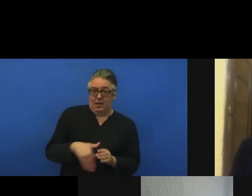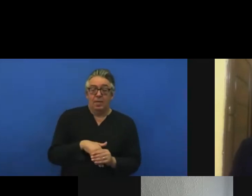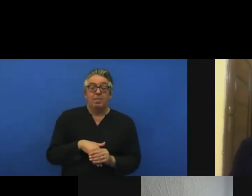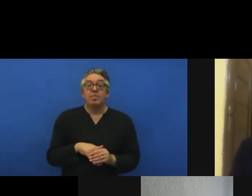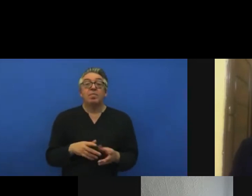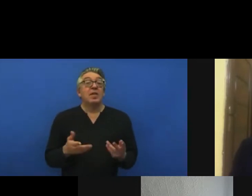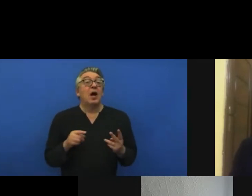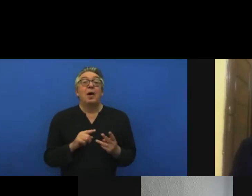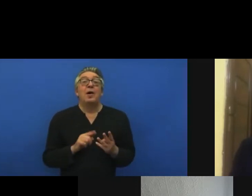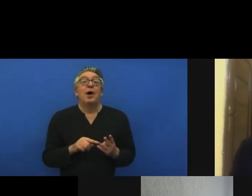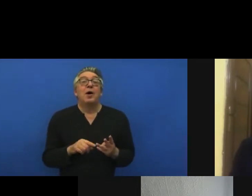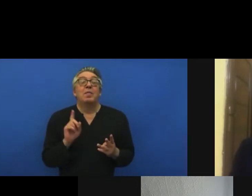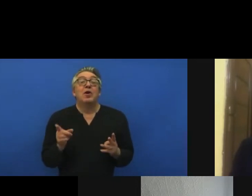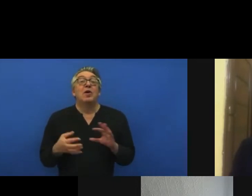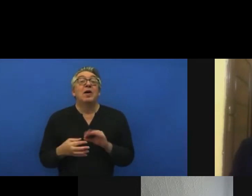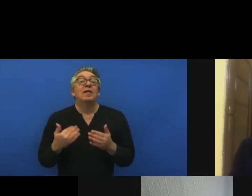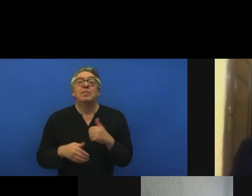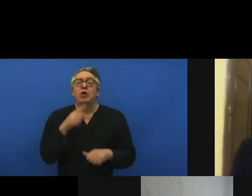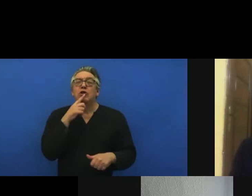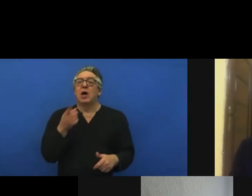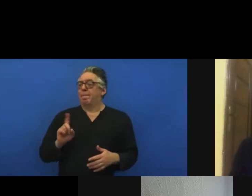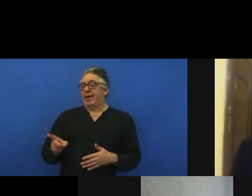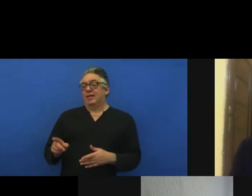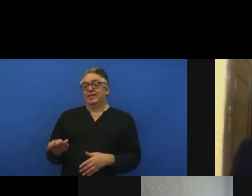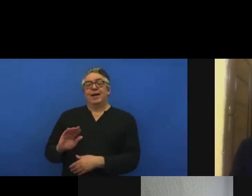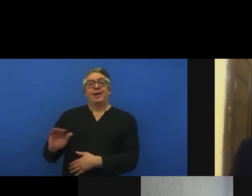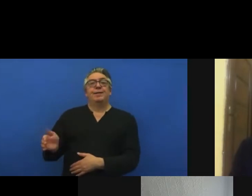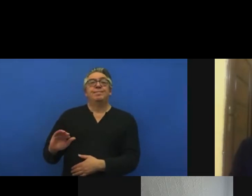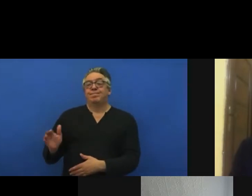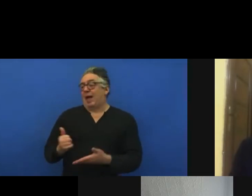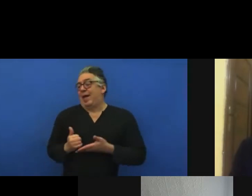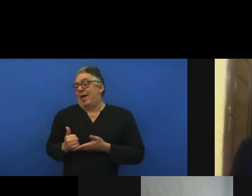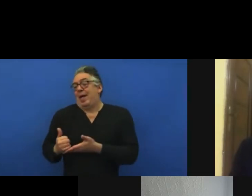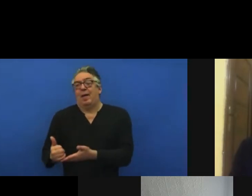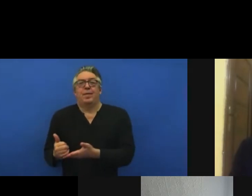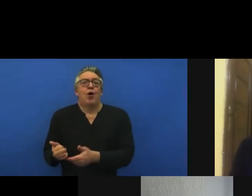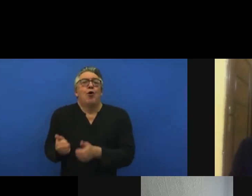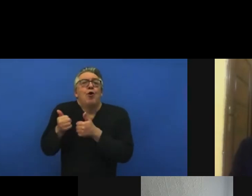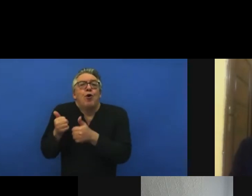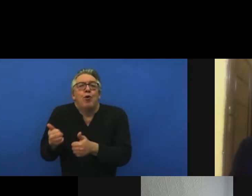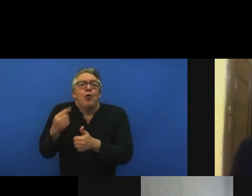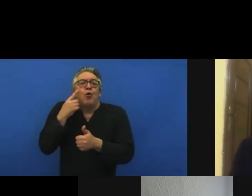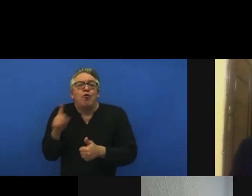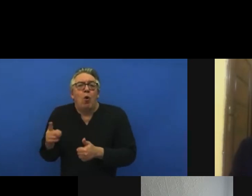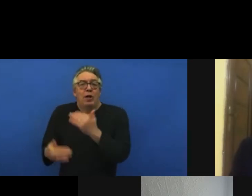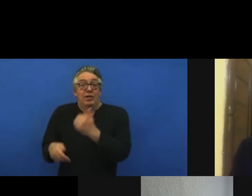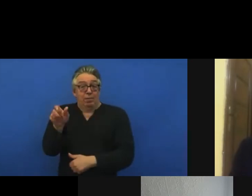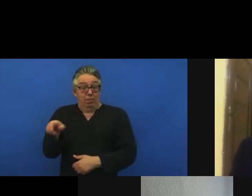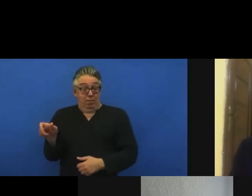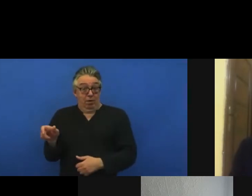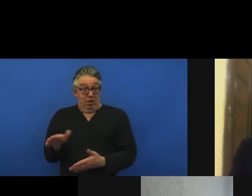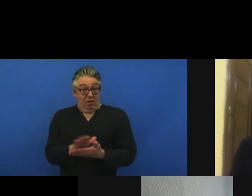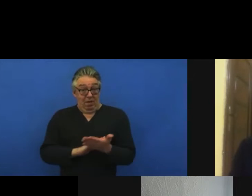interests of persons with disabilities, which sort of excludes, us from active participation